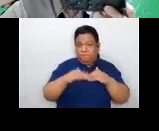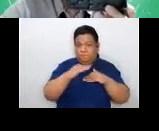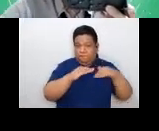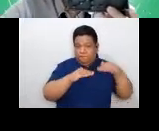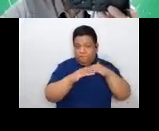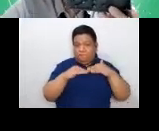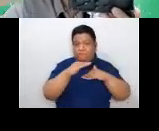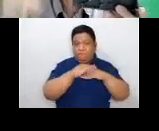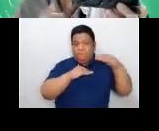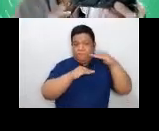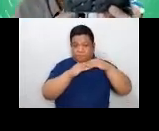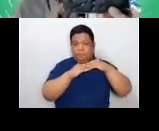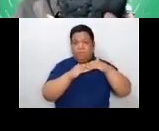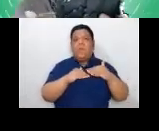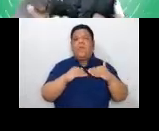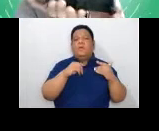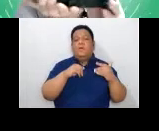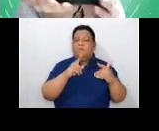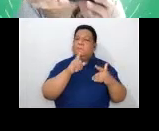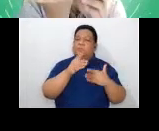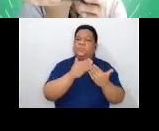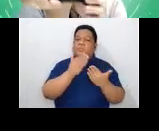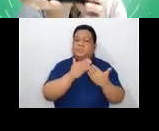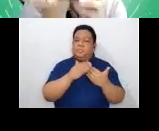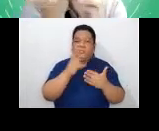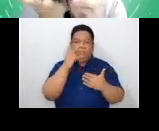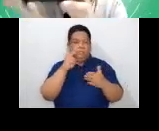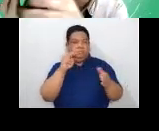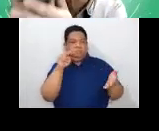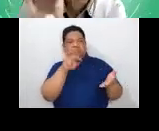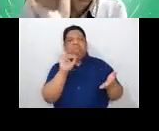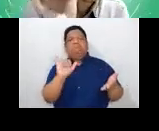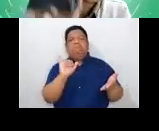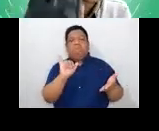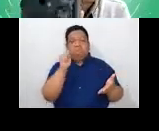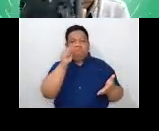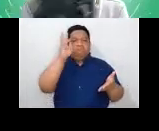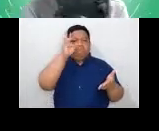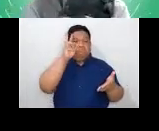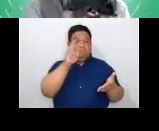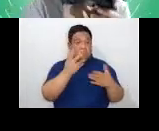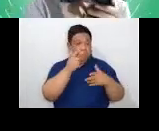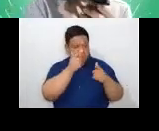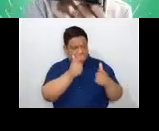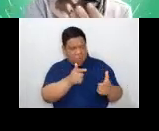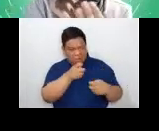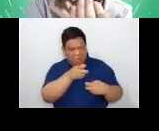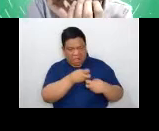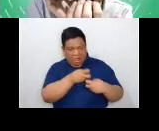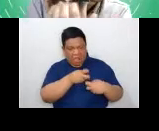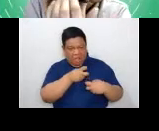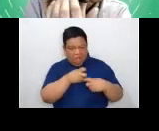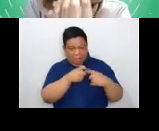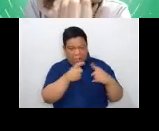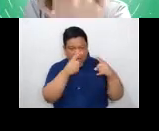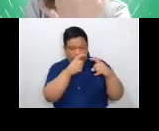layer by layer, it actually is quite simple when you see it from that perspective. So it may look very complicated and, you know, with a lot of parts,